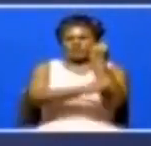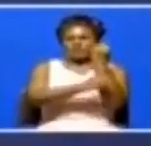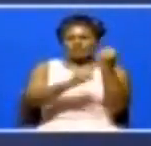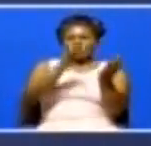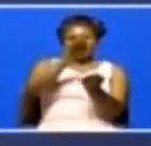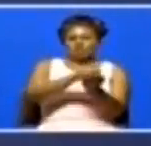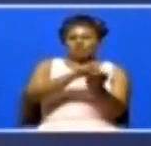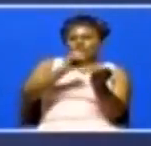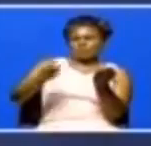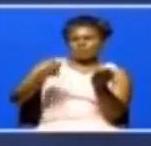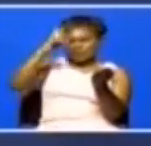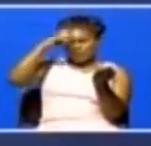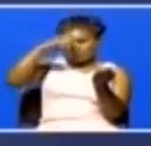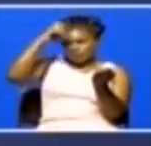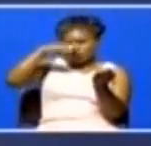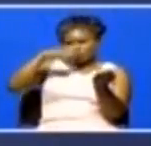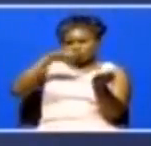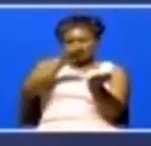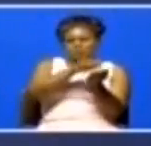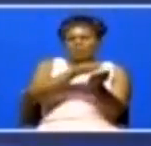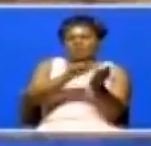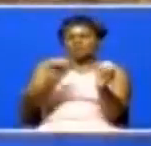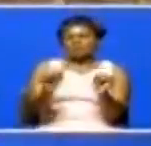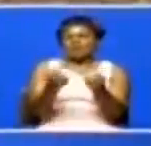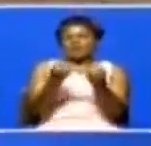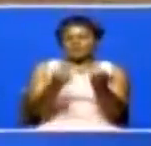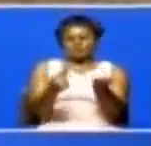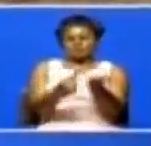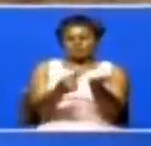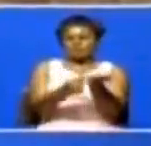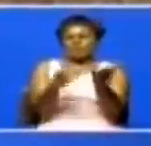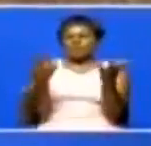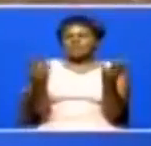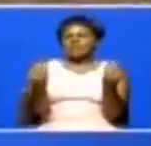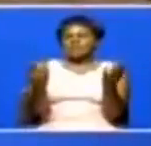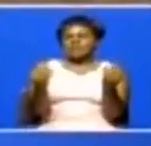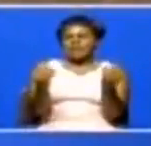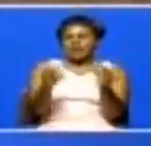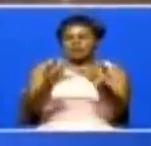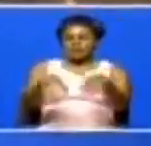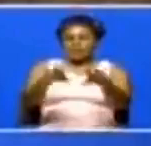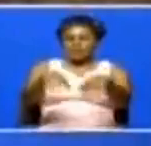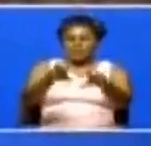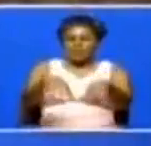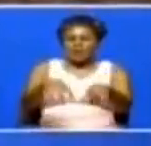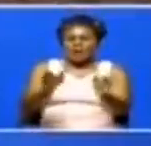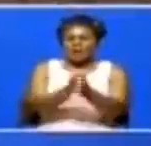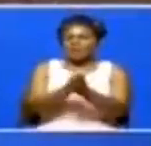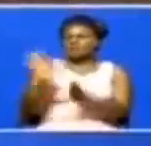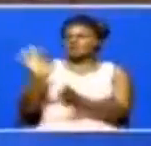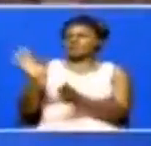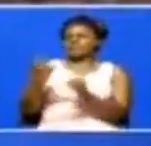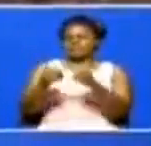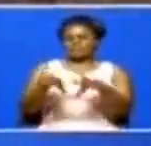The new intelligent tractors are equipped with a smart chip, which makes it easy for plowing and dressing of fertilizer. The